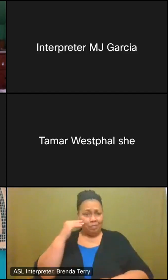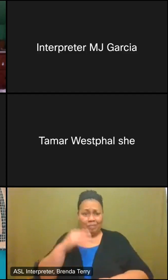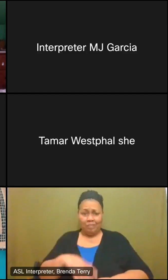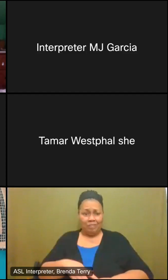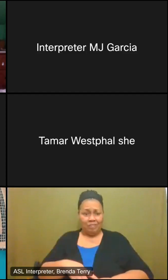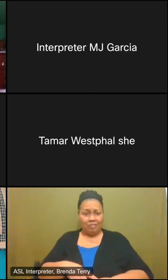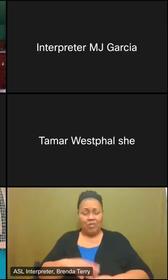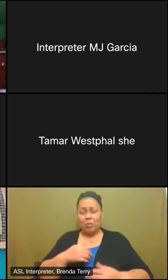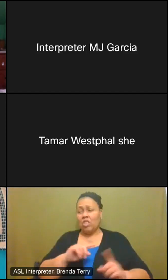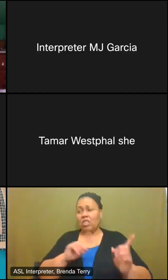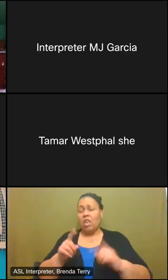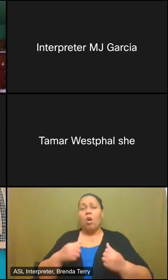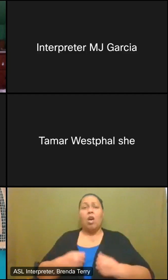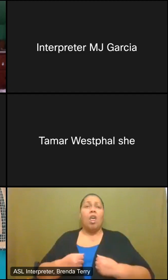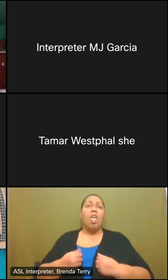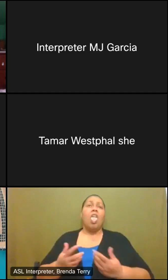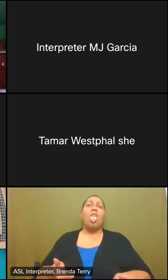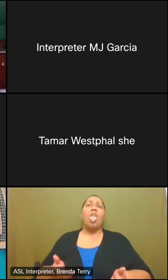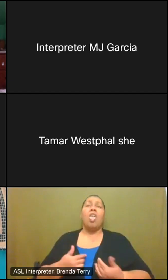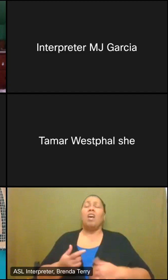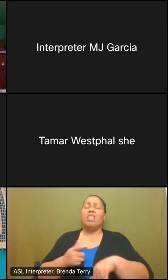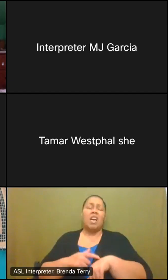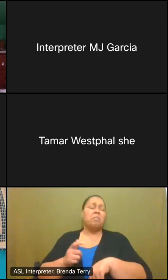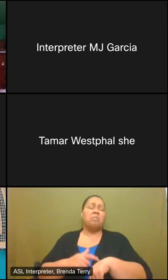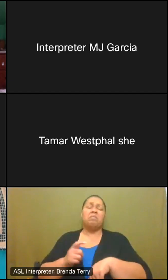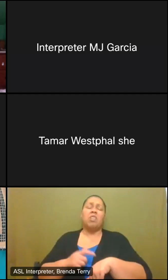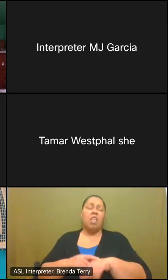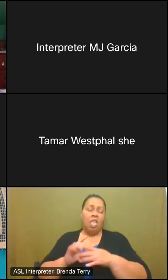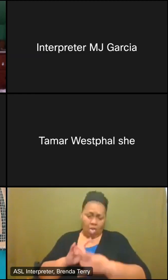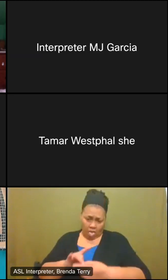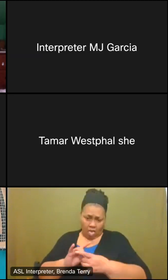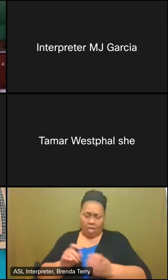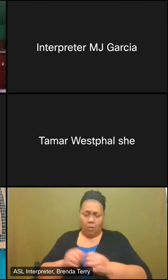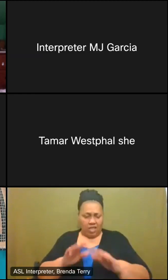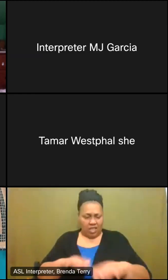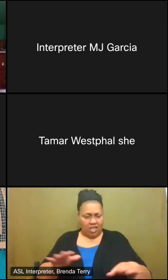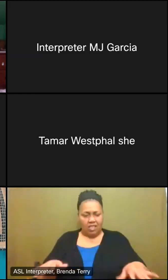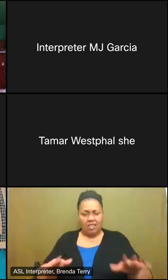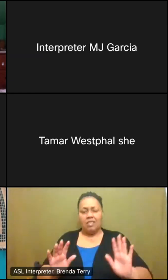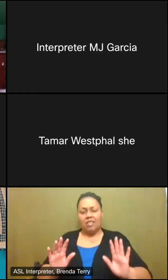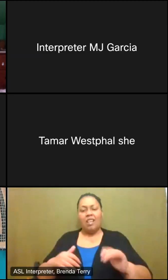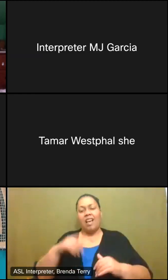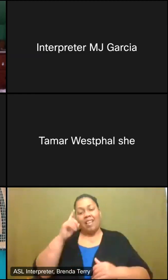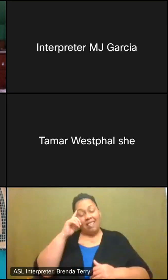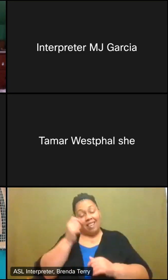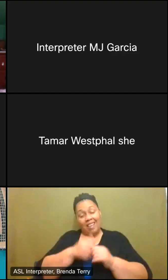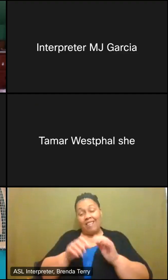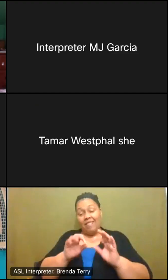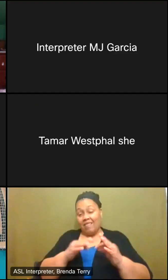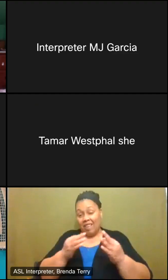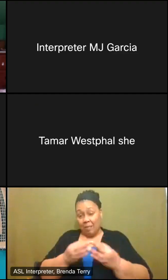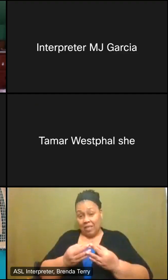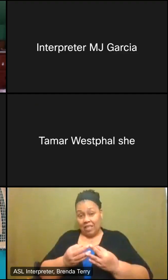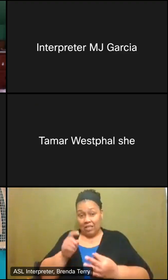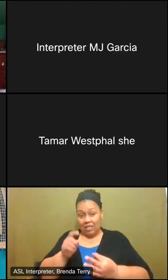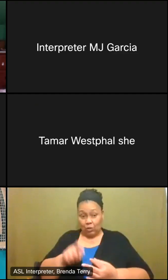super tired. You don't have the time to connect with your kids. And I think every family